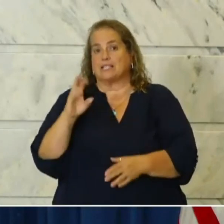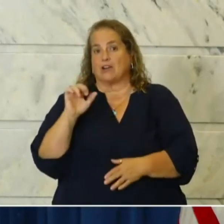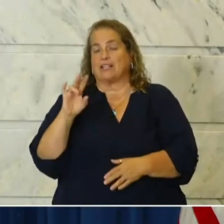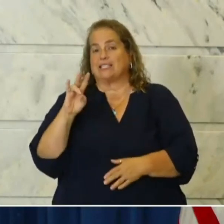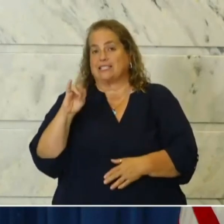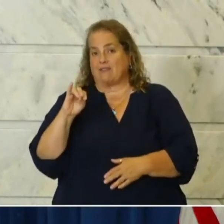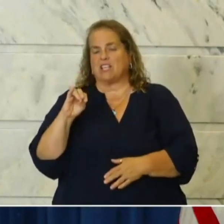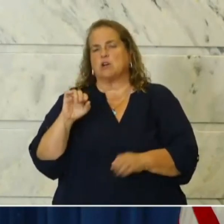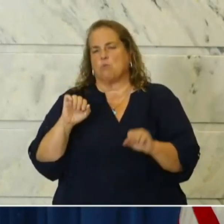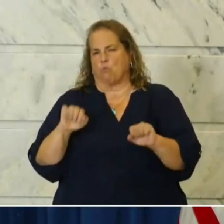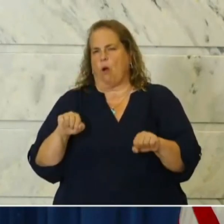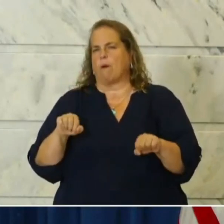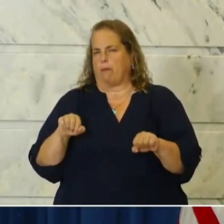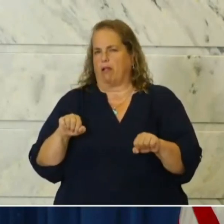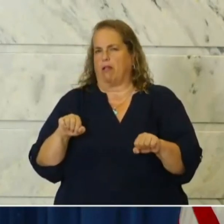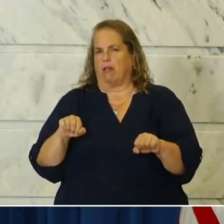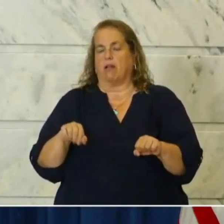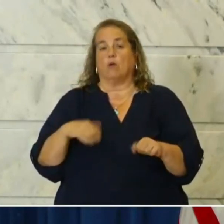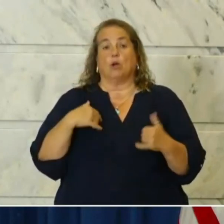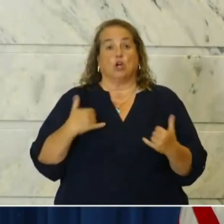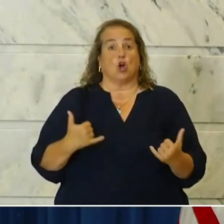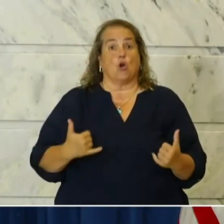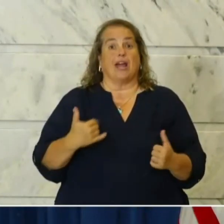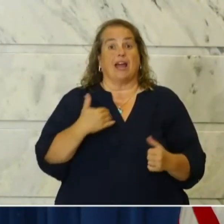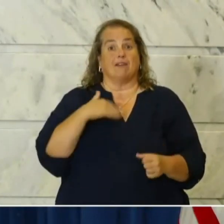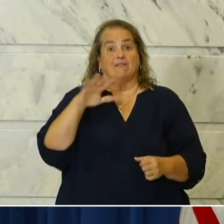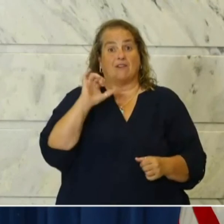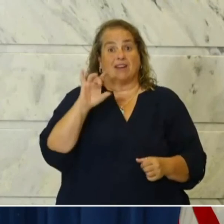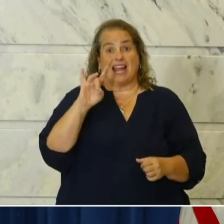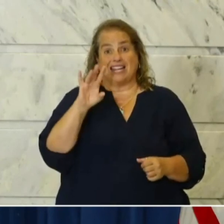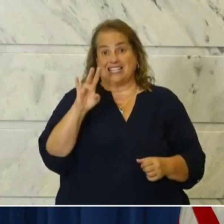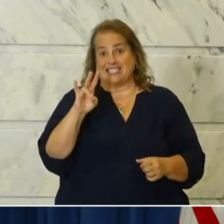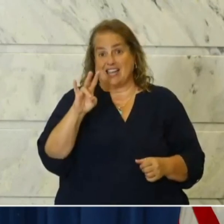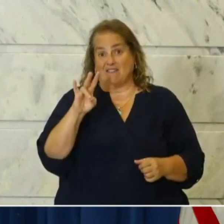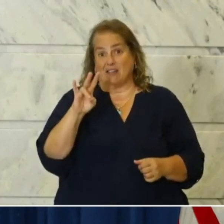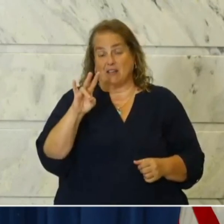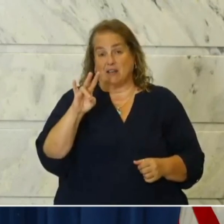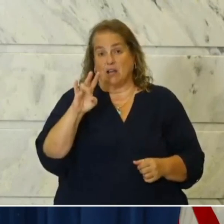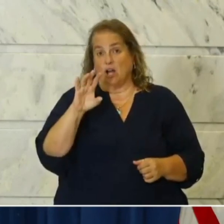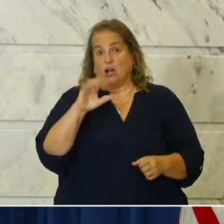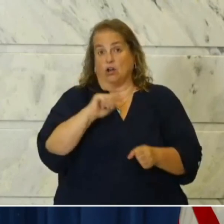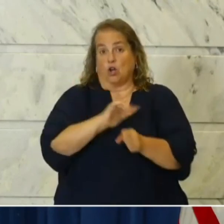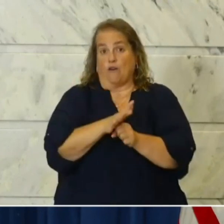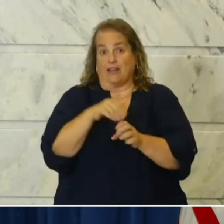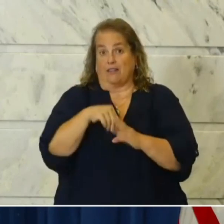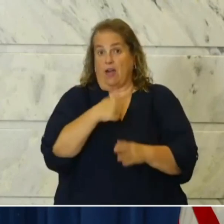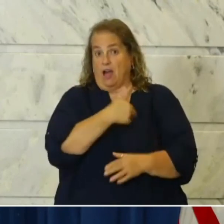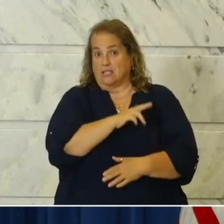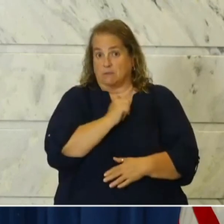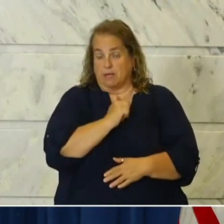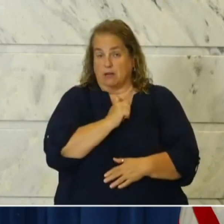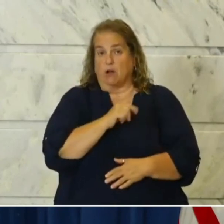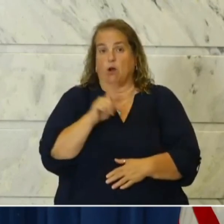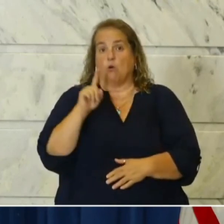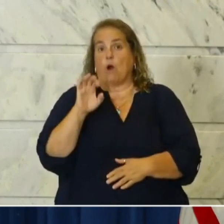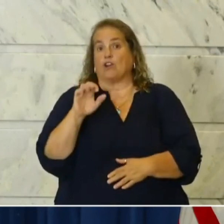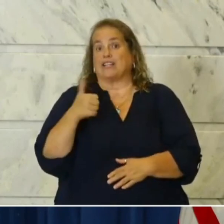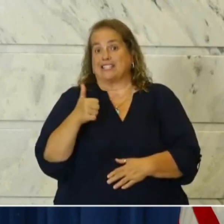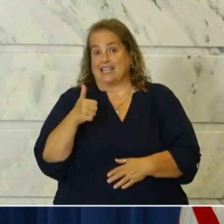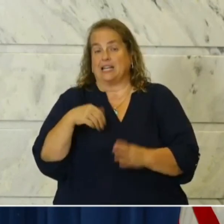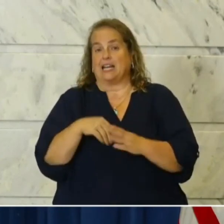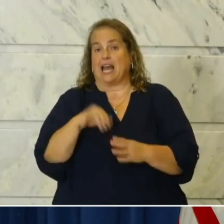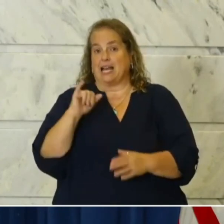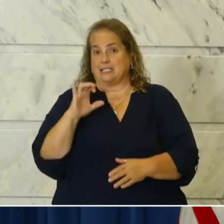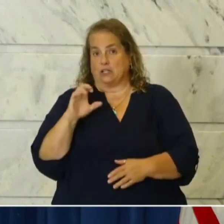1,670 are probable. We currently have 587 COVID patients in the hospital, 110 in